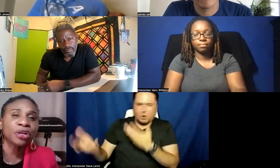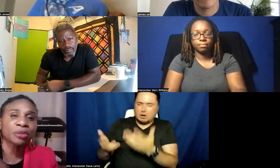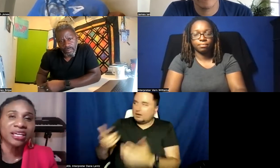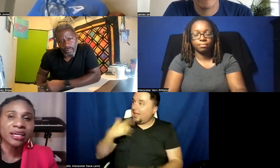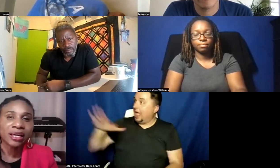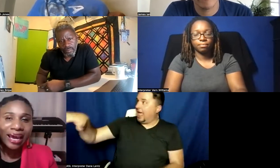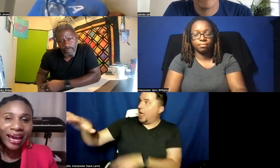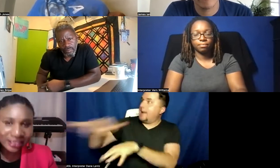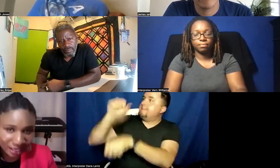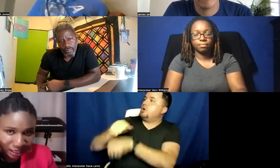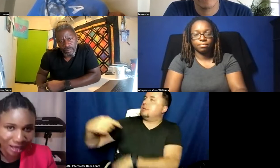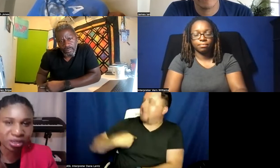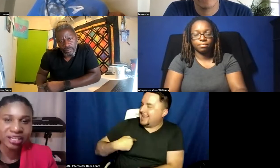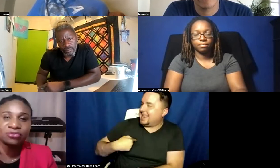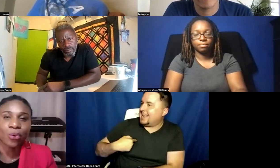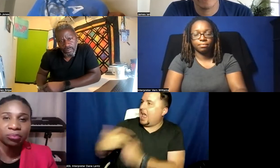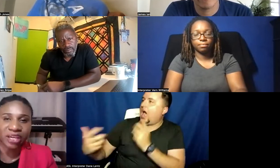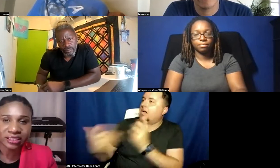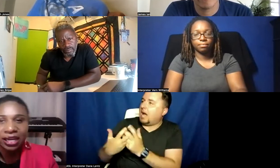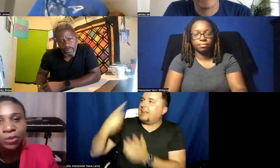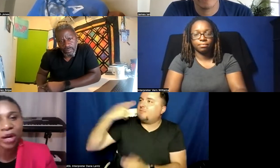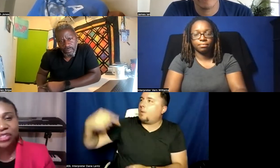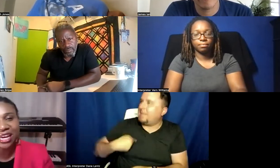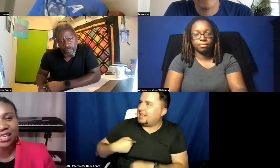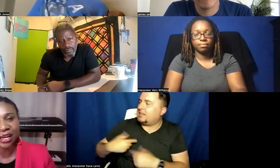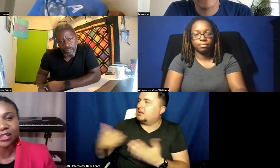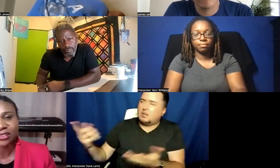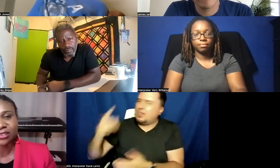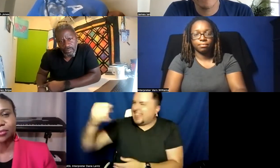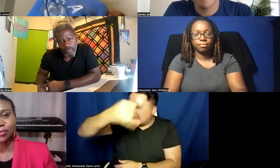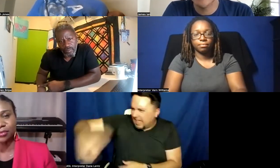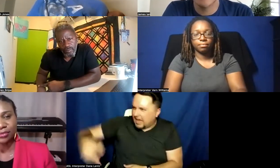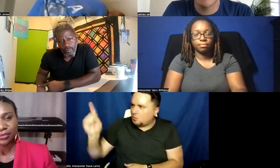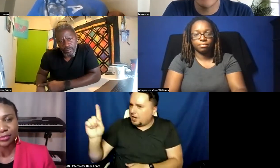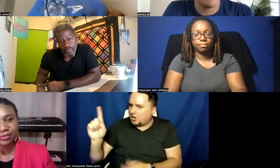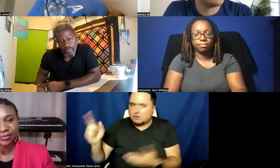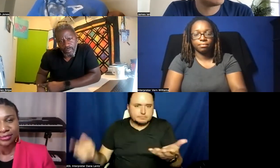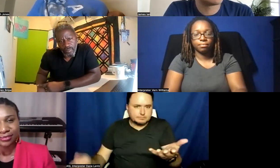should book me and accommodate for me? Like, where's that line?